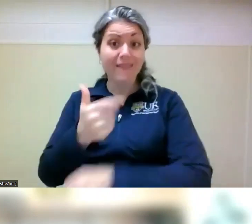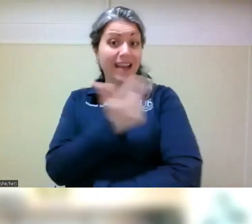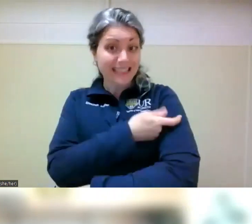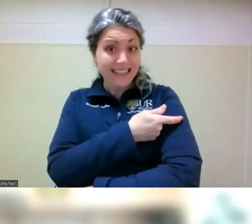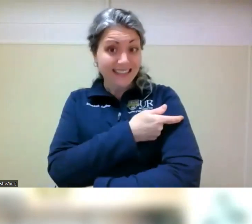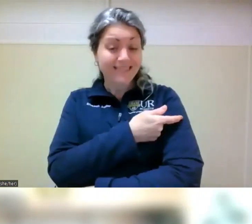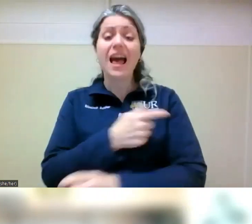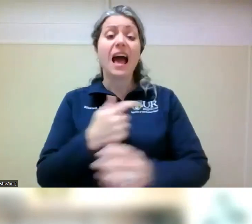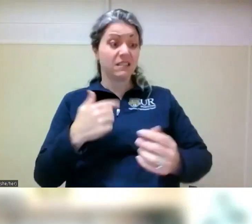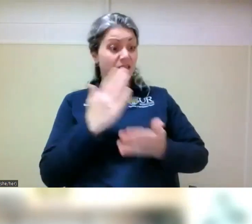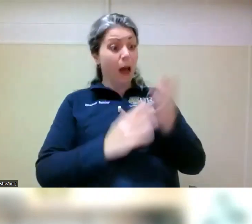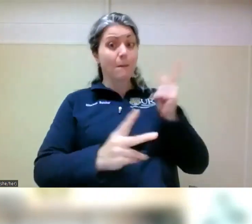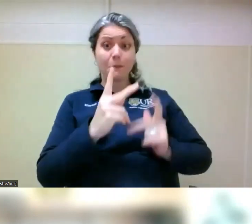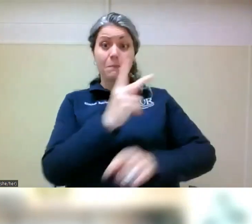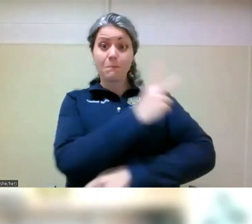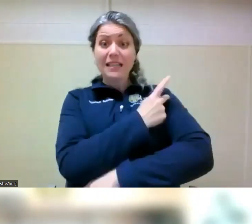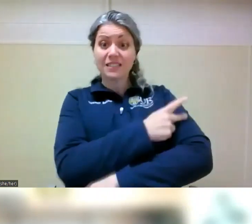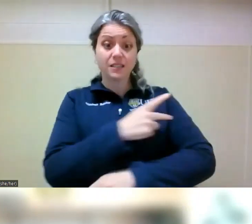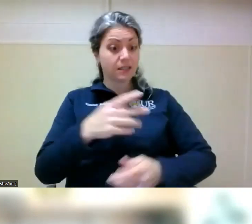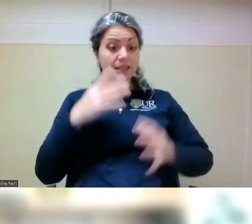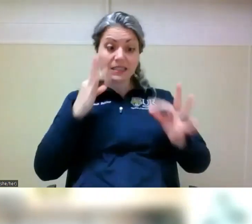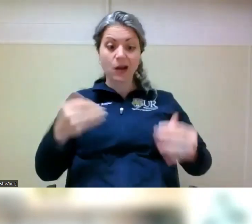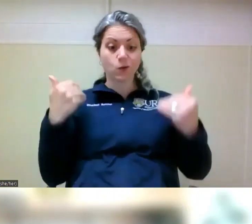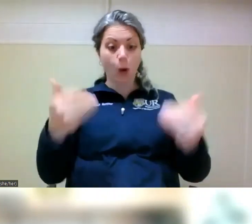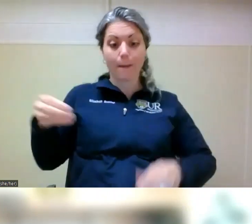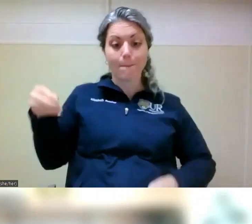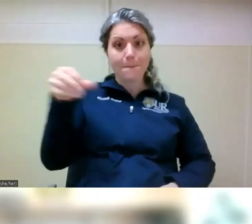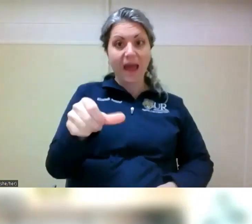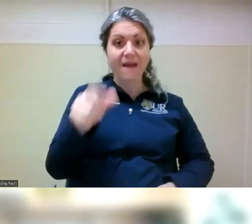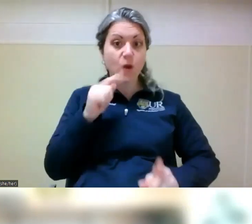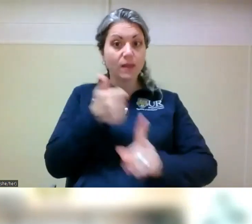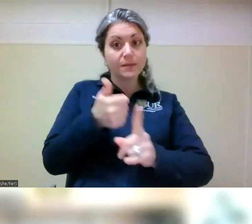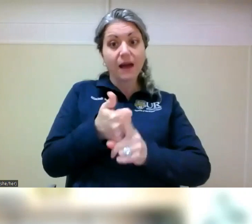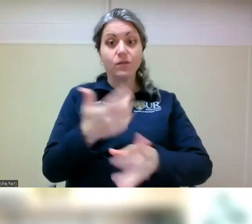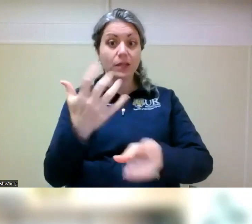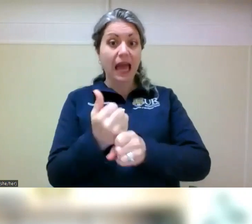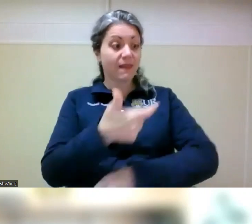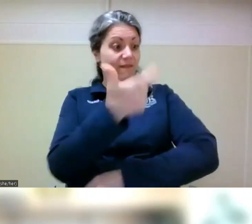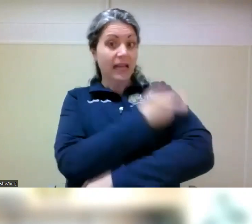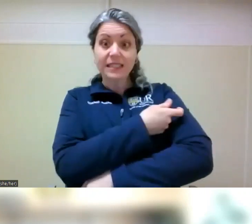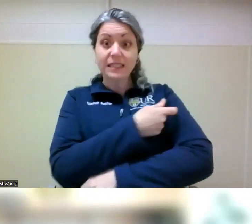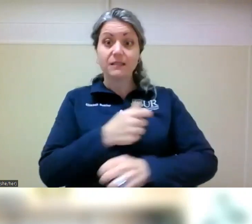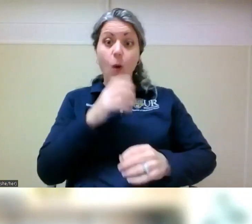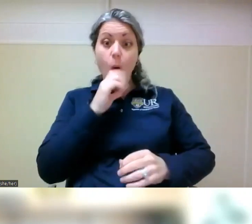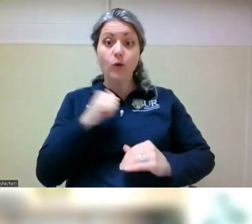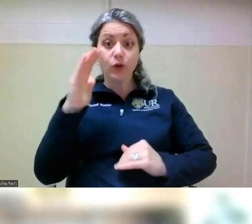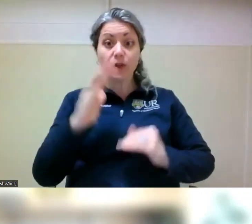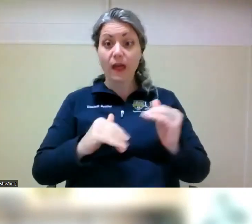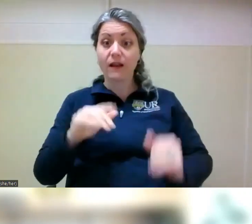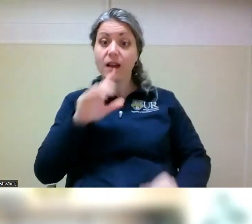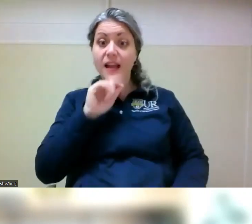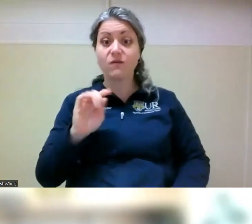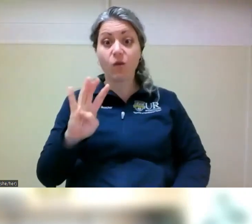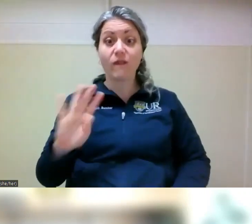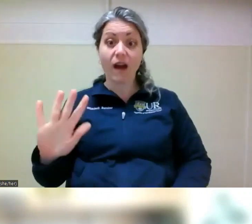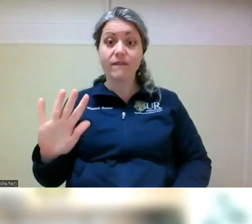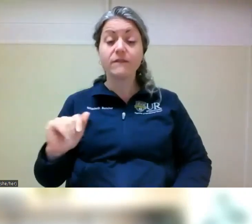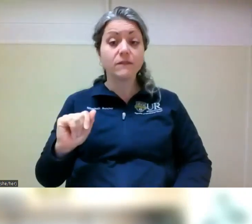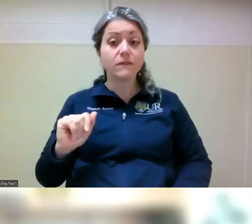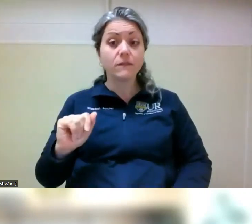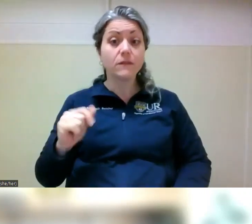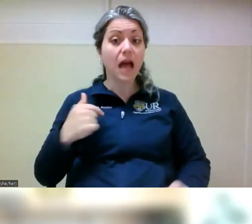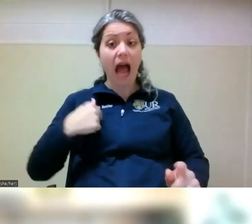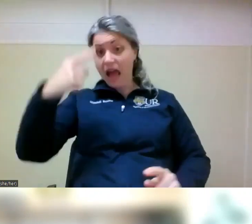had patients who have paid out of pocket to get the vaccine over the age of 45. I still think that